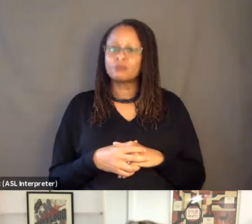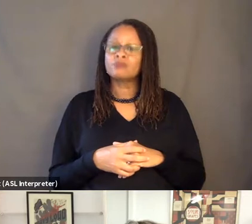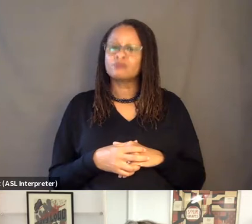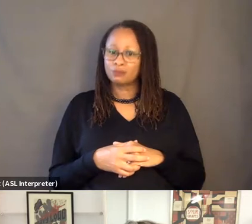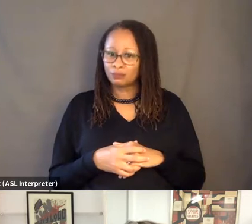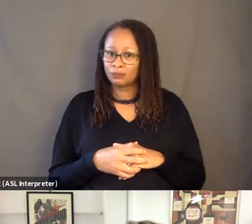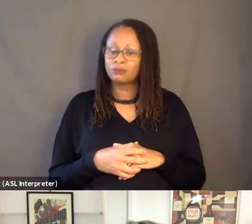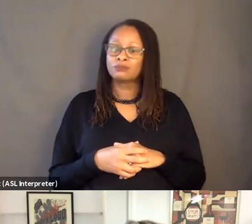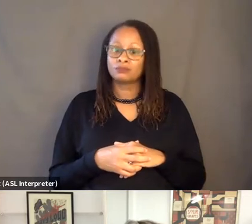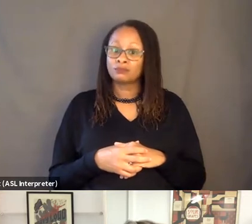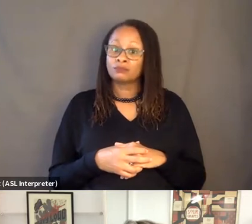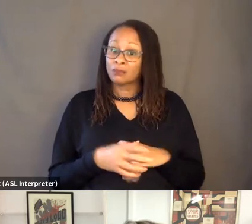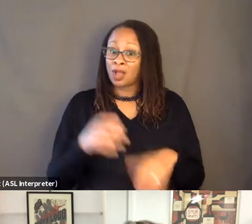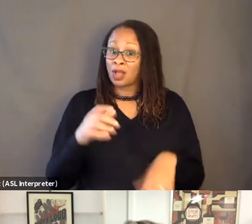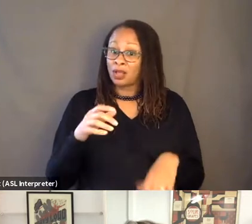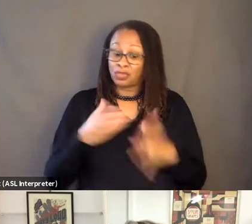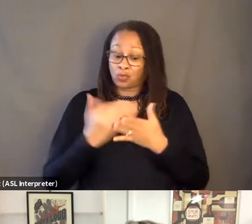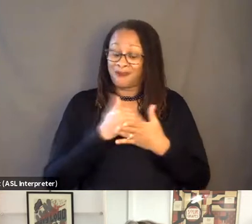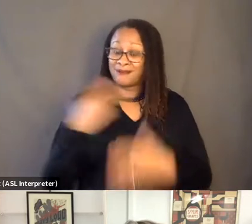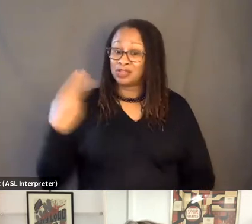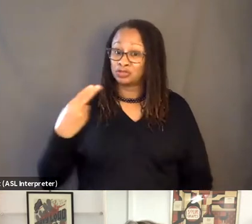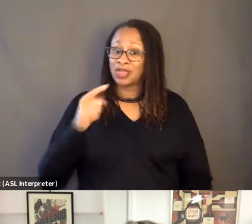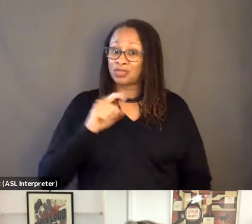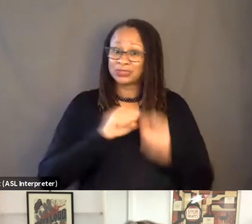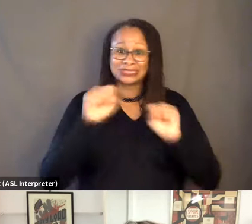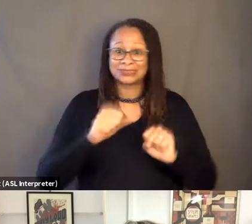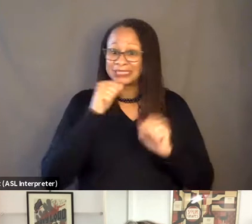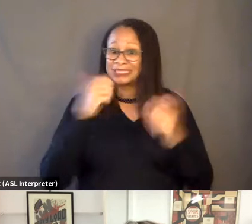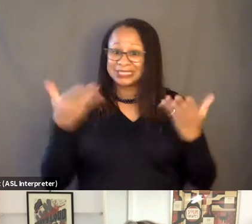history, those systems either did not exist